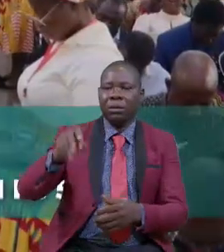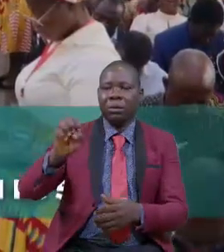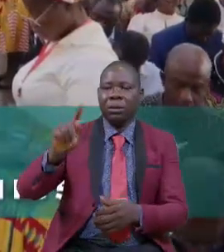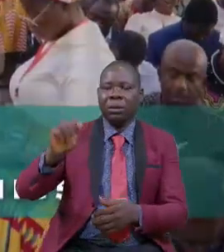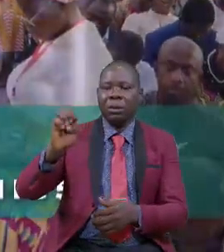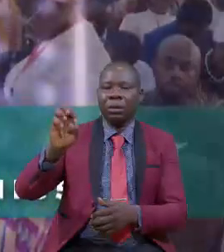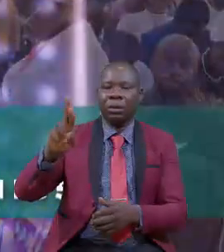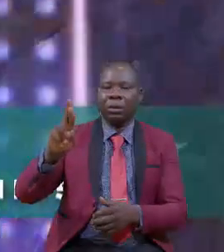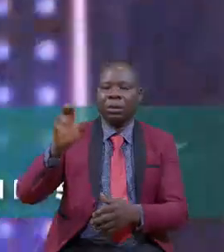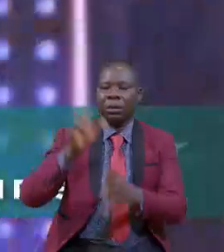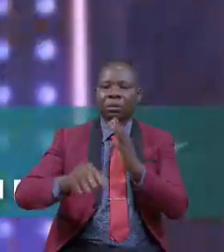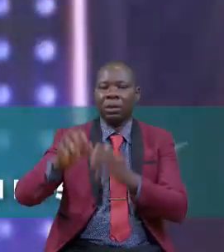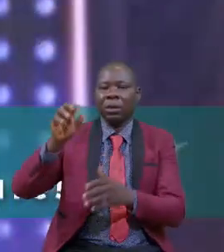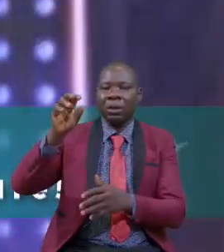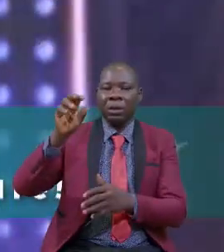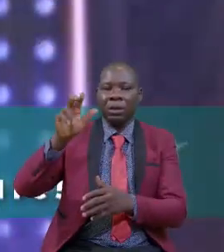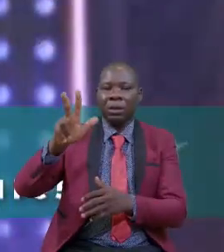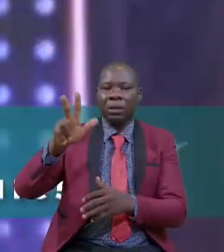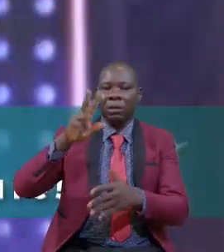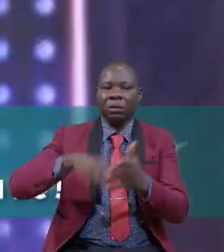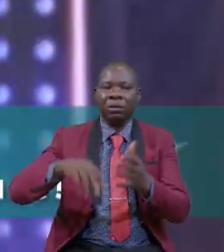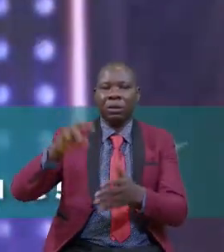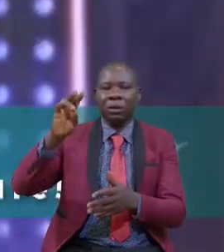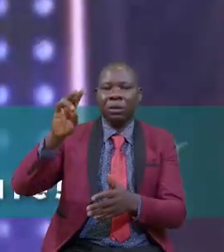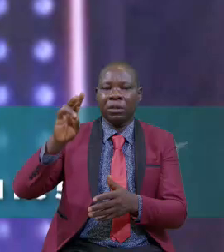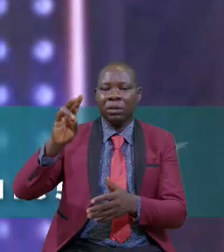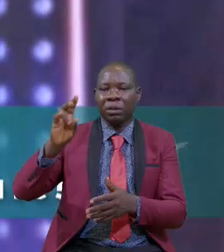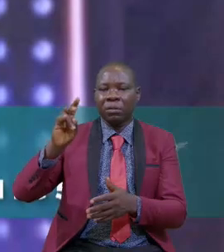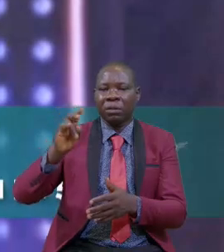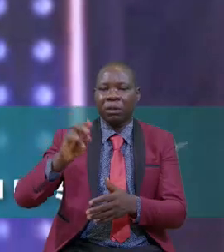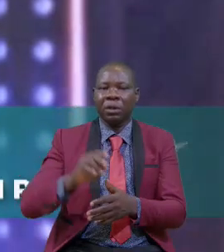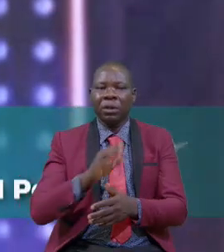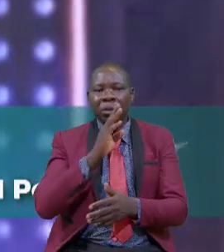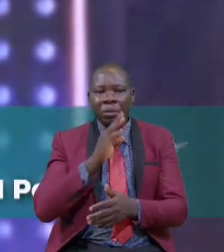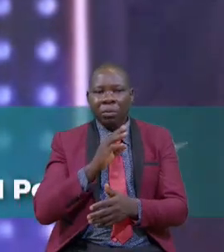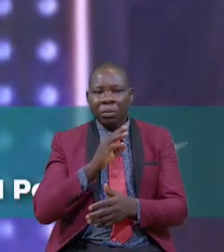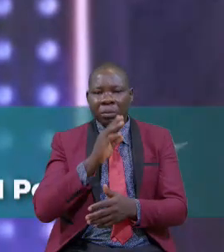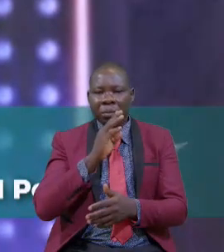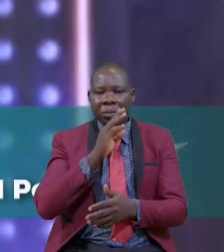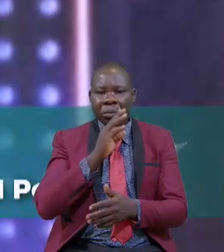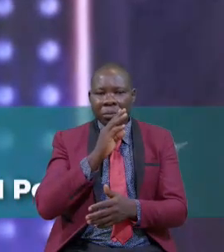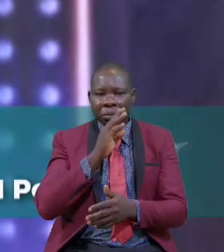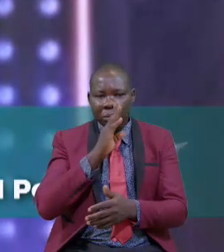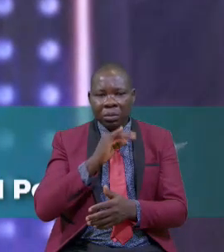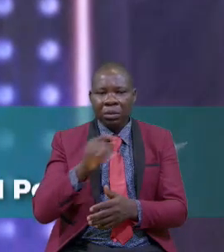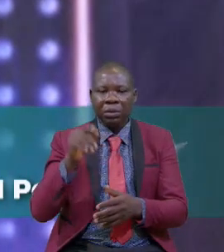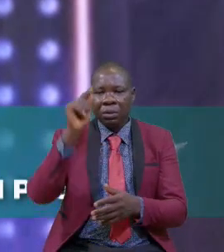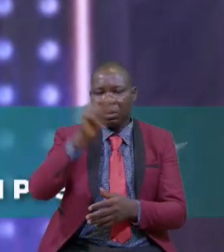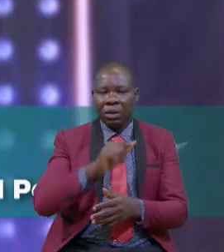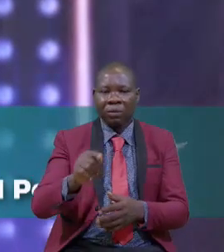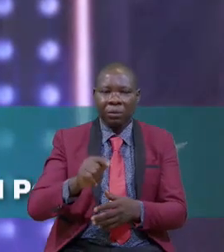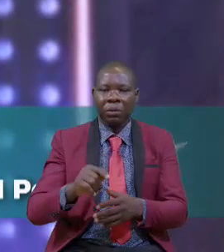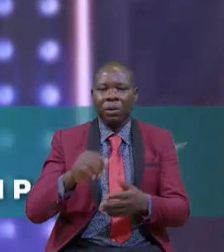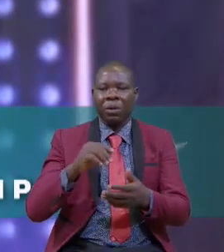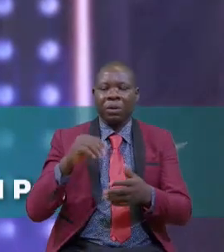it says, "Ye therefore, beloved, seeing ye know these things